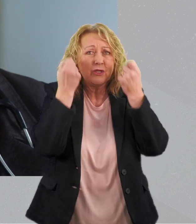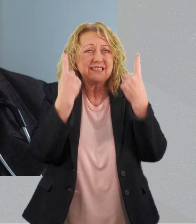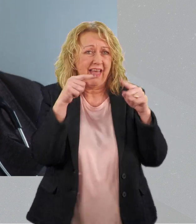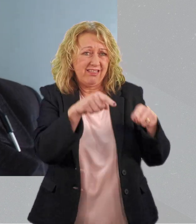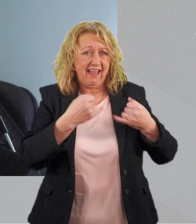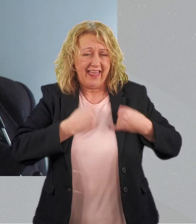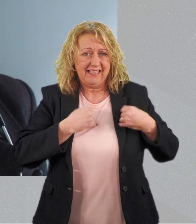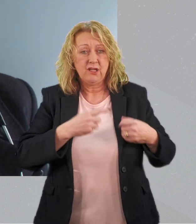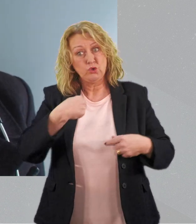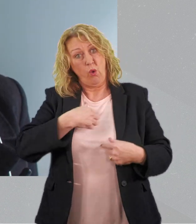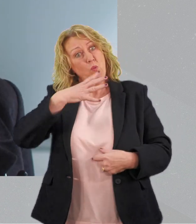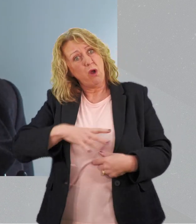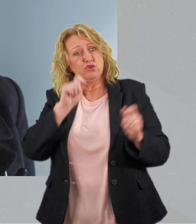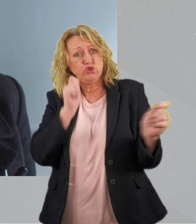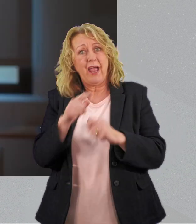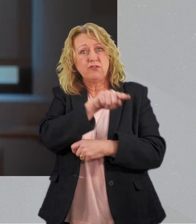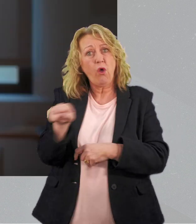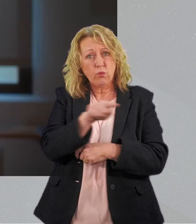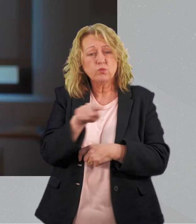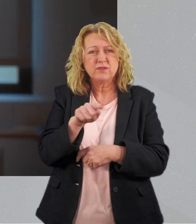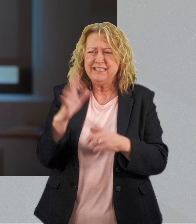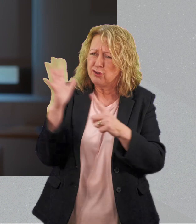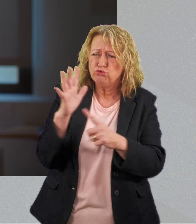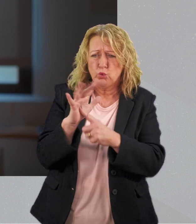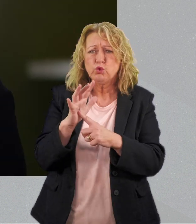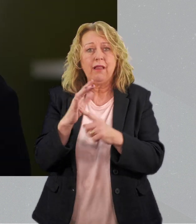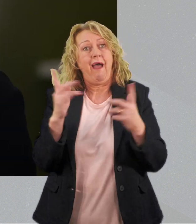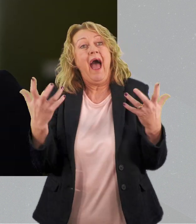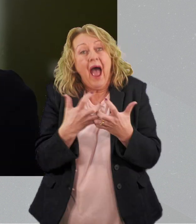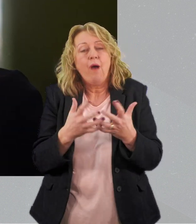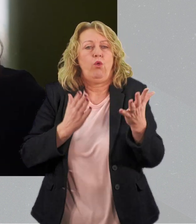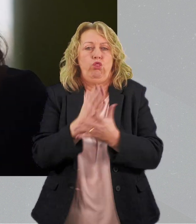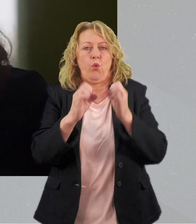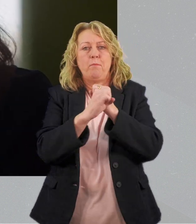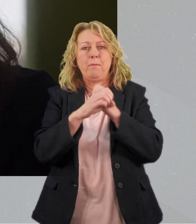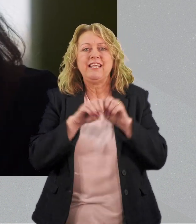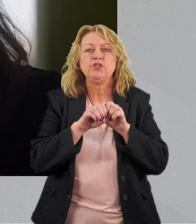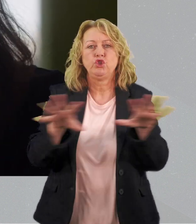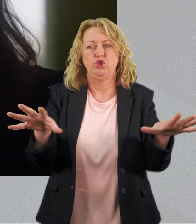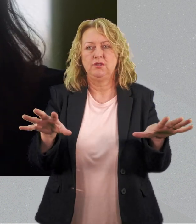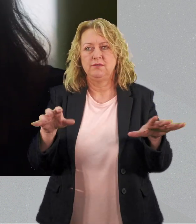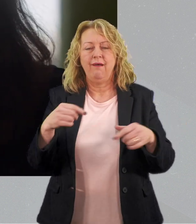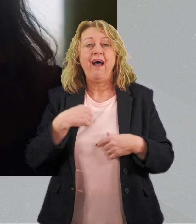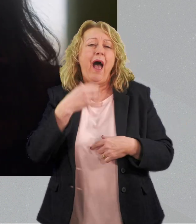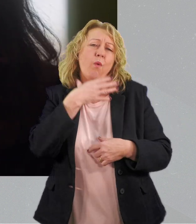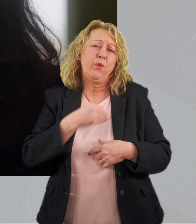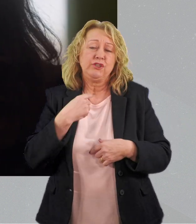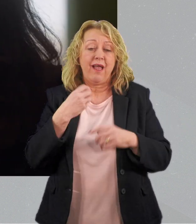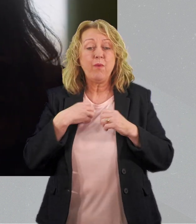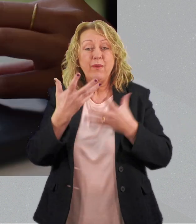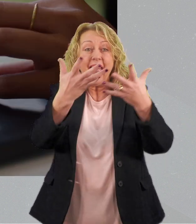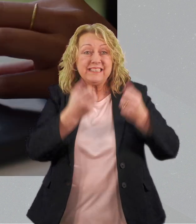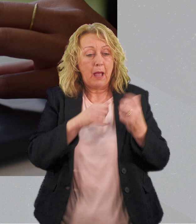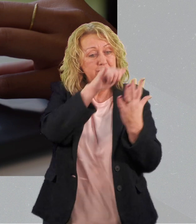outcomes, and you want to change that. Crucial to the change is publishing. I wish we could have a party every time we accepted a